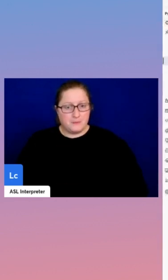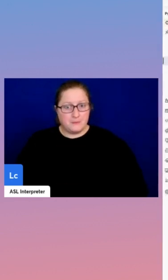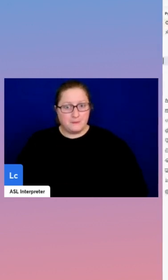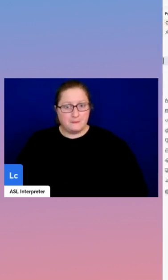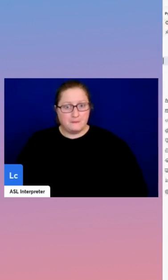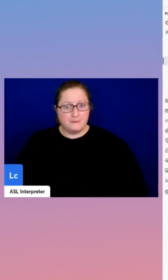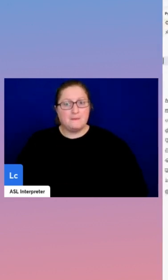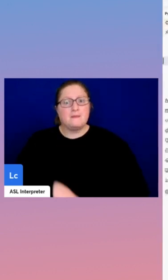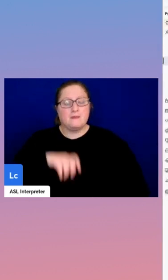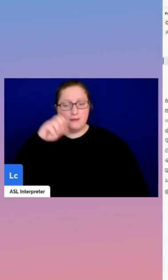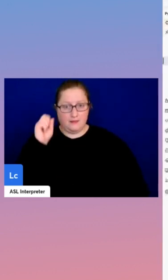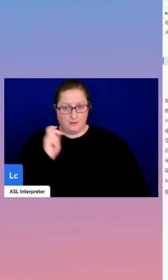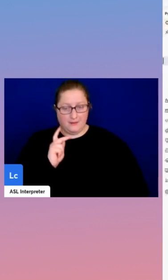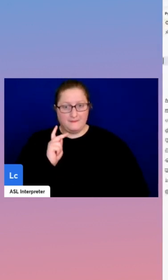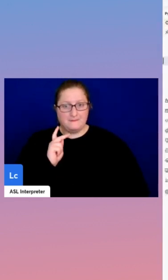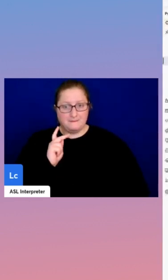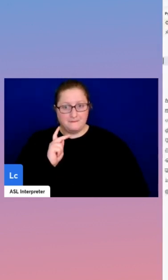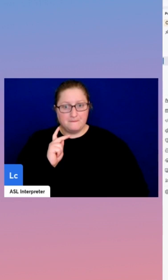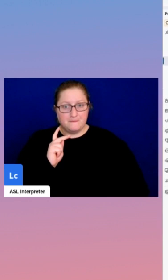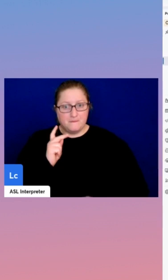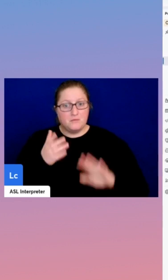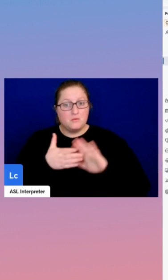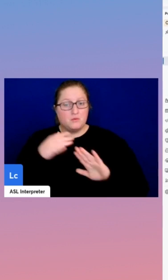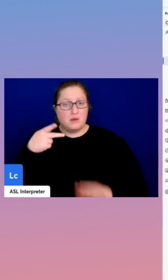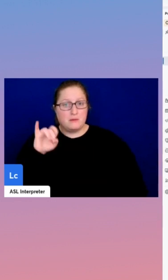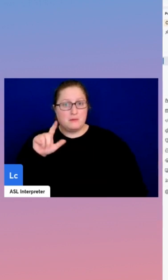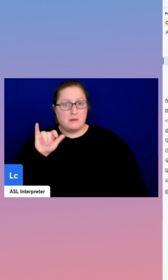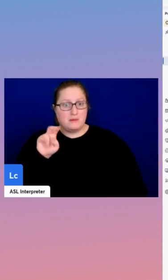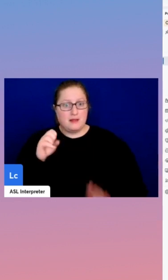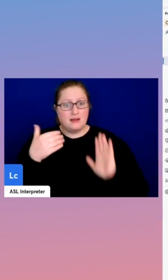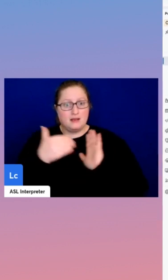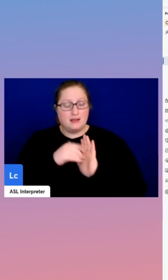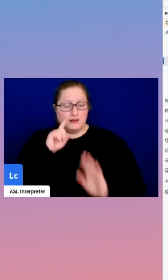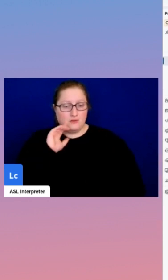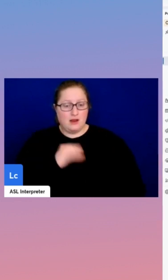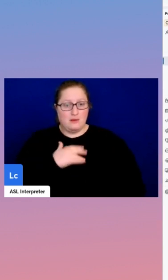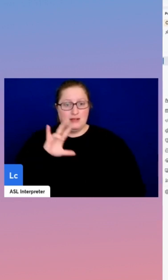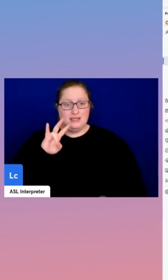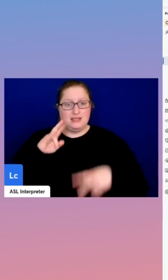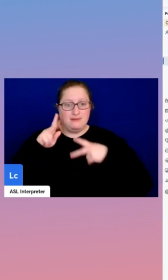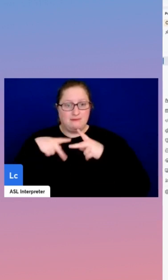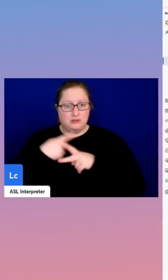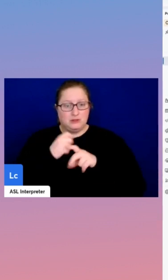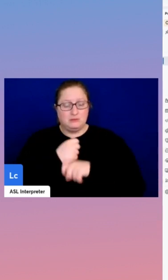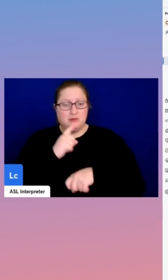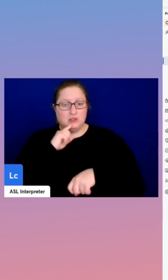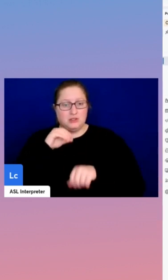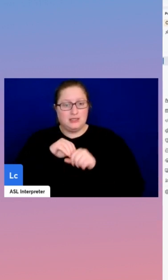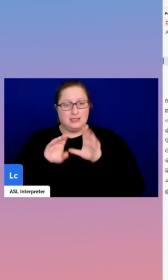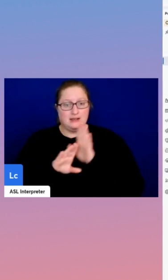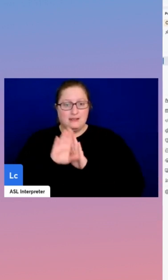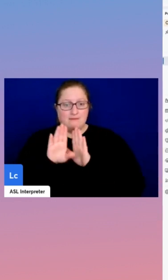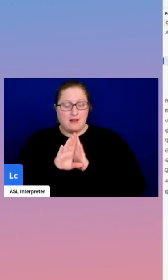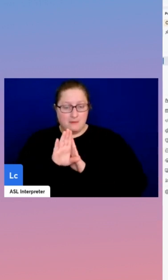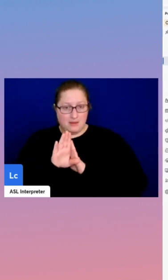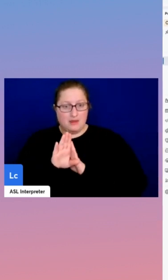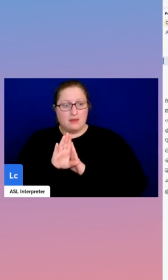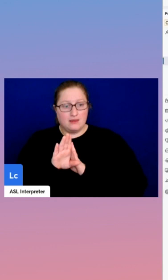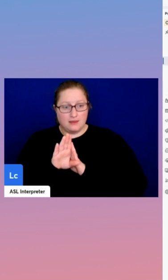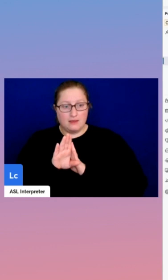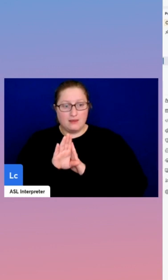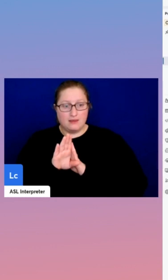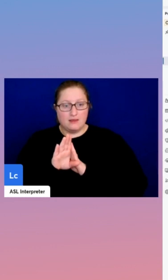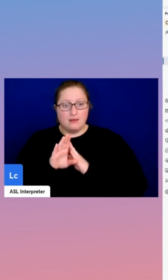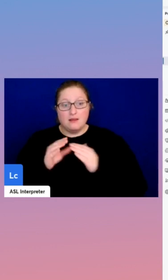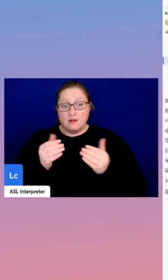Okay, so let's run a pipeline again for our second version. So let's make sure we are in the development branch. And in this case,